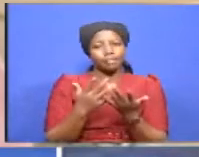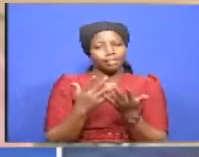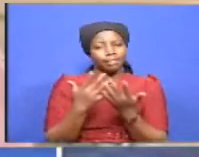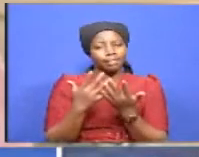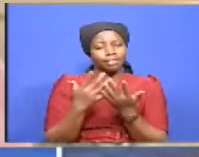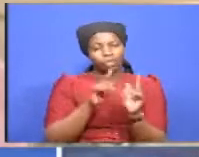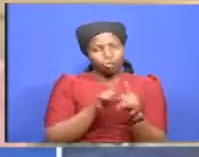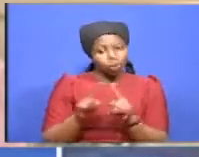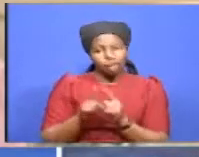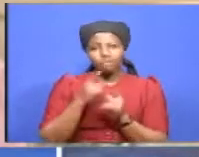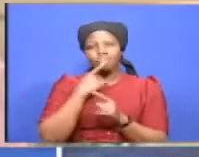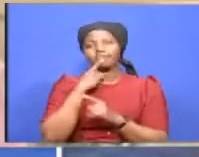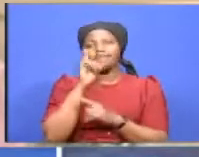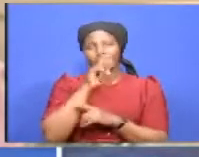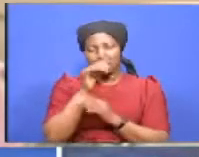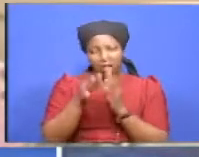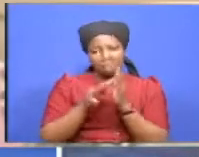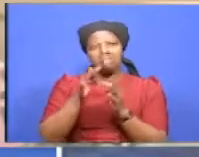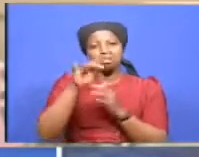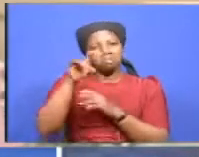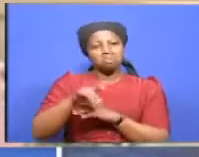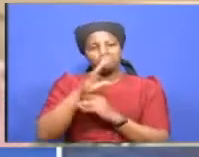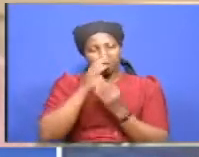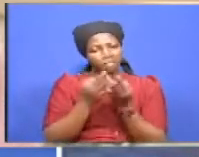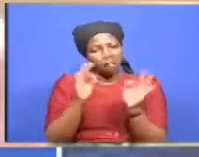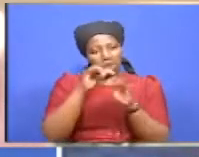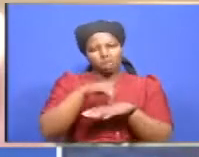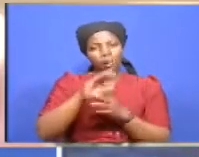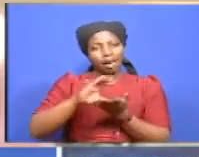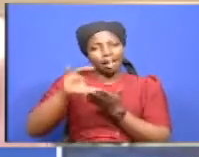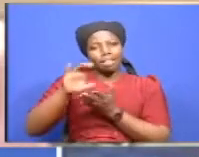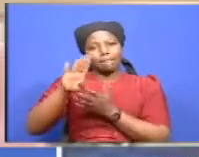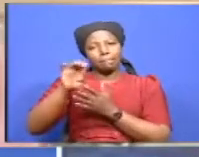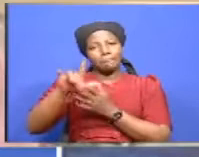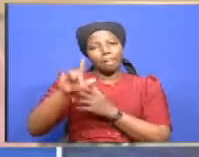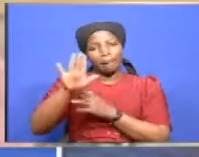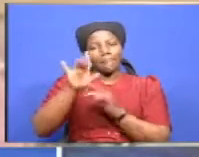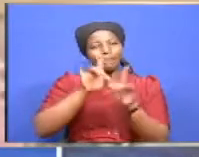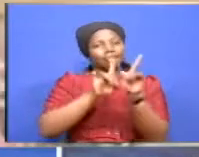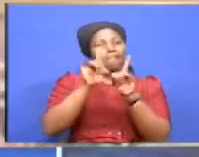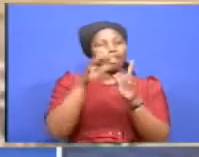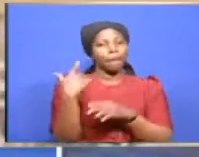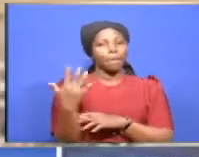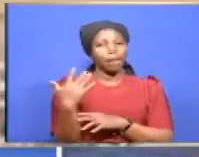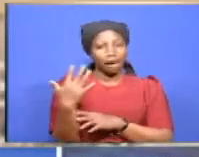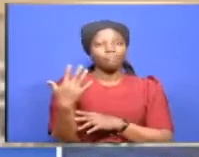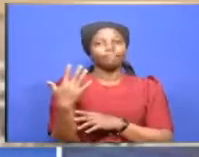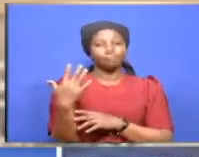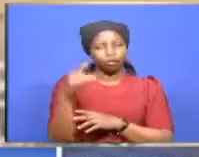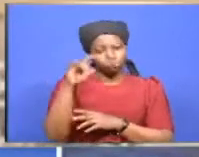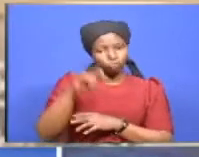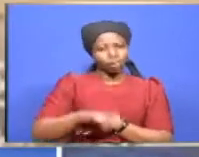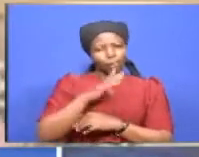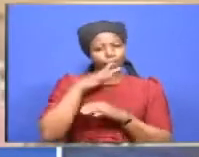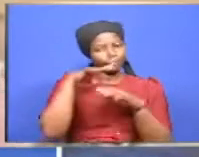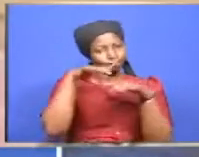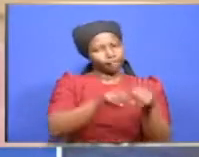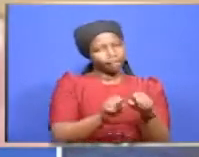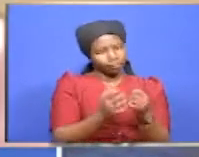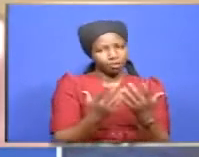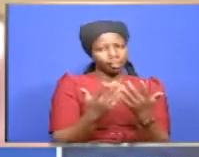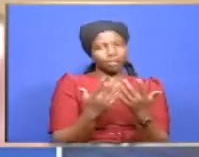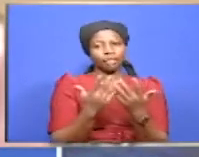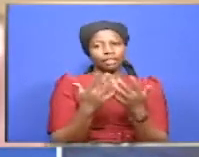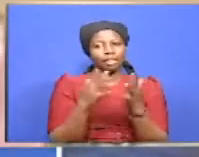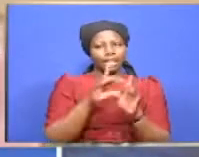said that if they were to be released on cash bail, then their travel documents, that is their passports, should be taken. The defense